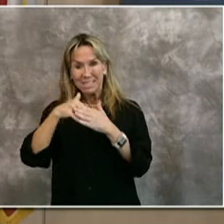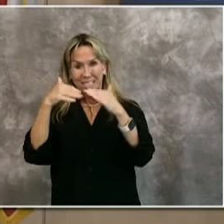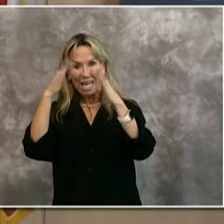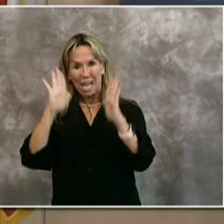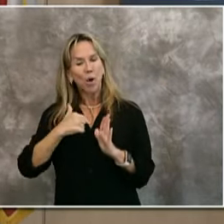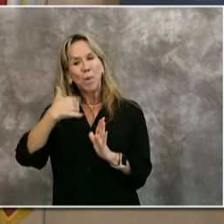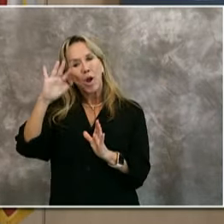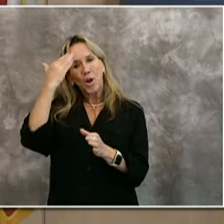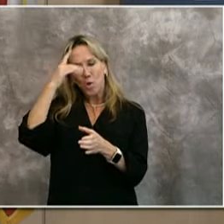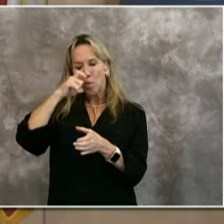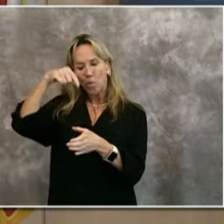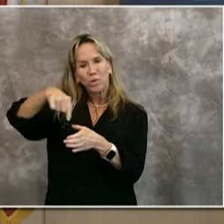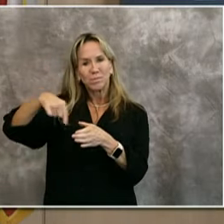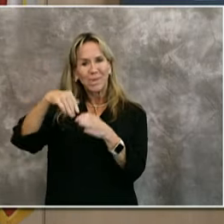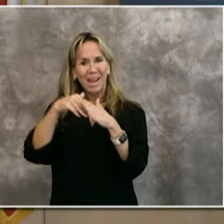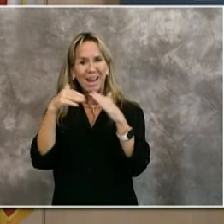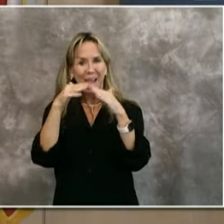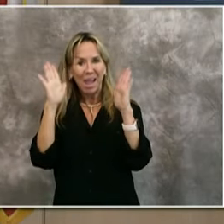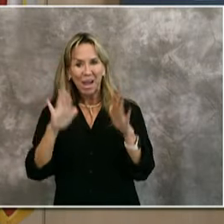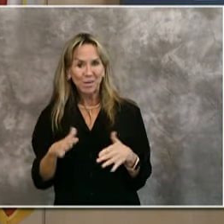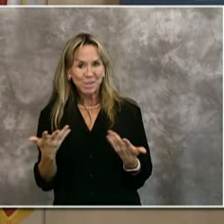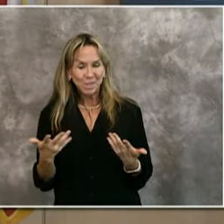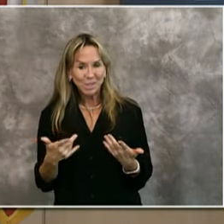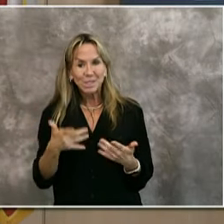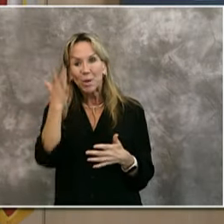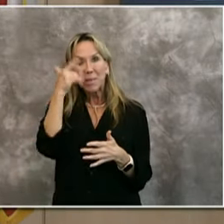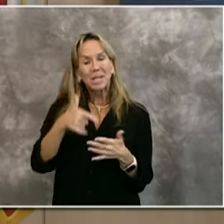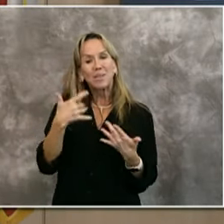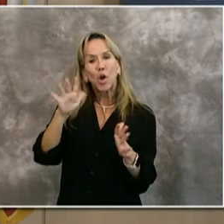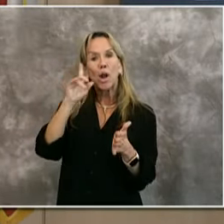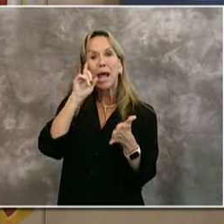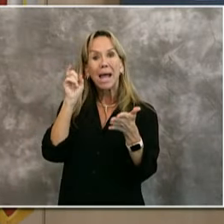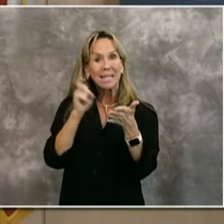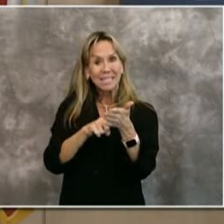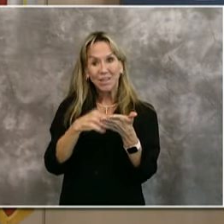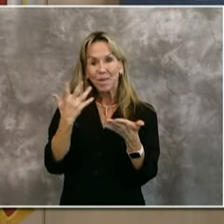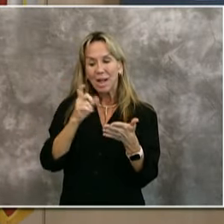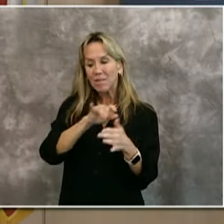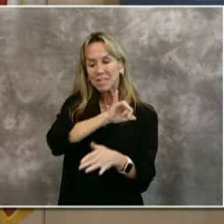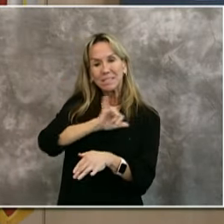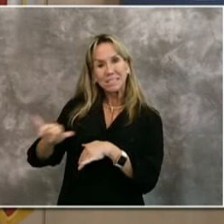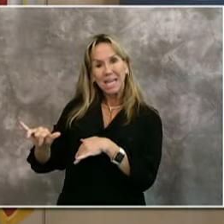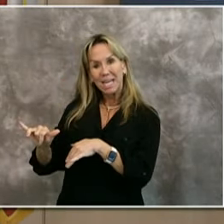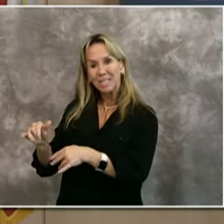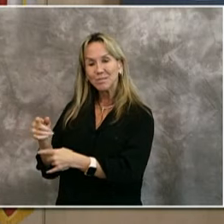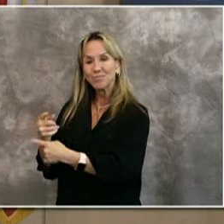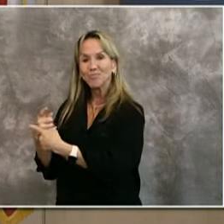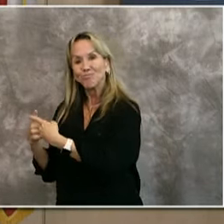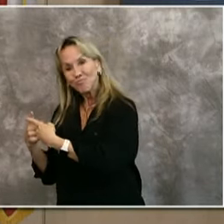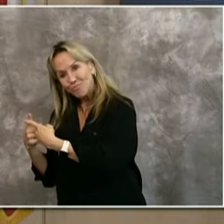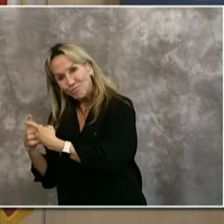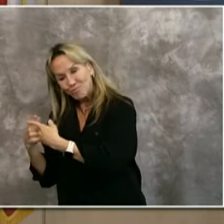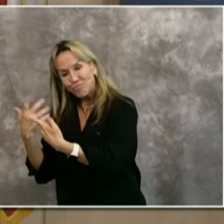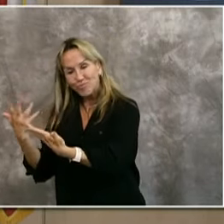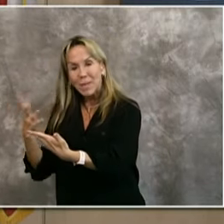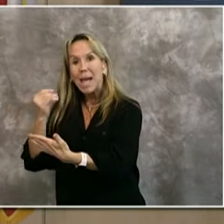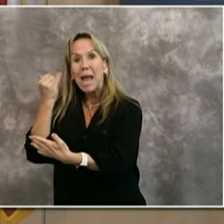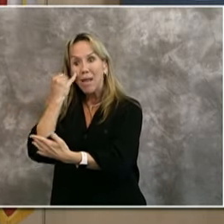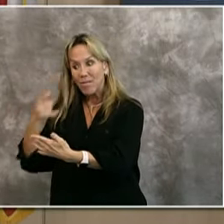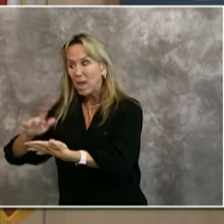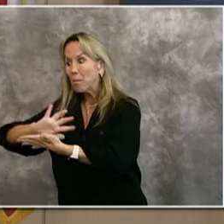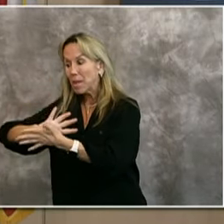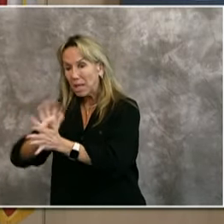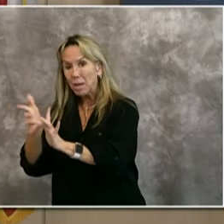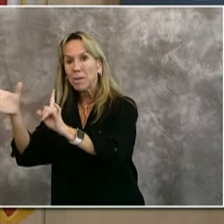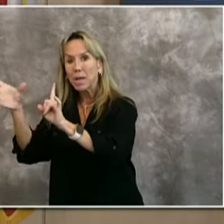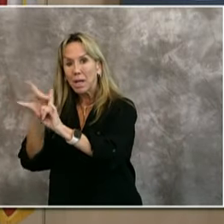were identified to be on quarantine, then when they become a case, they might be added to our overall